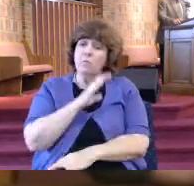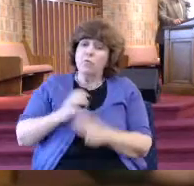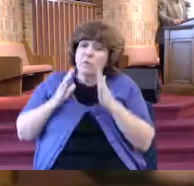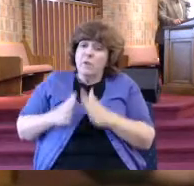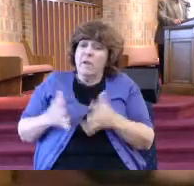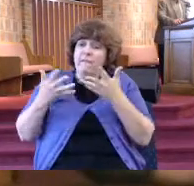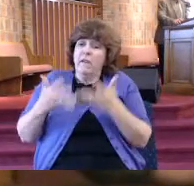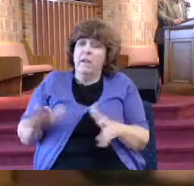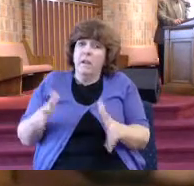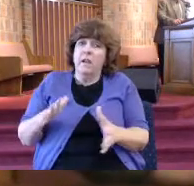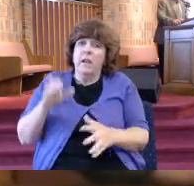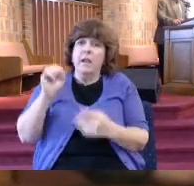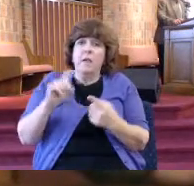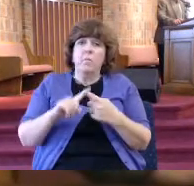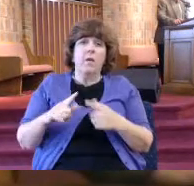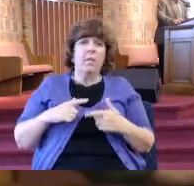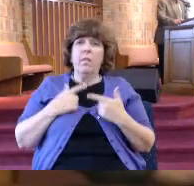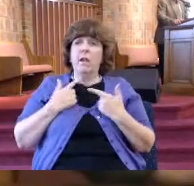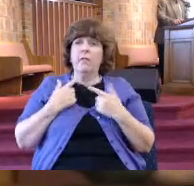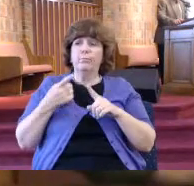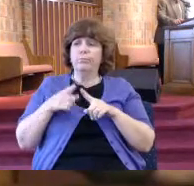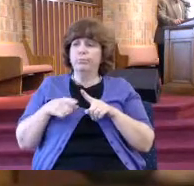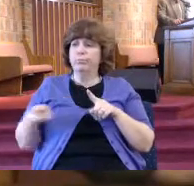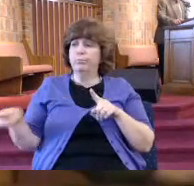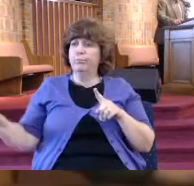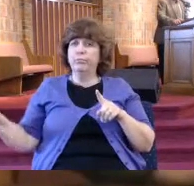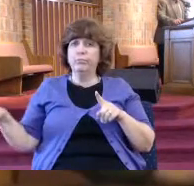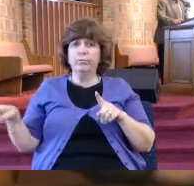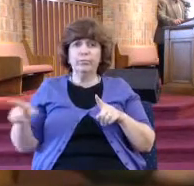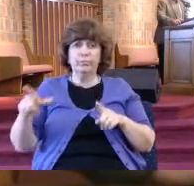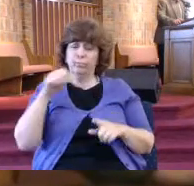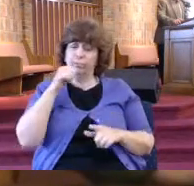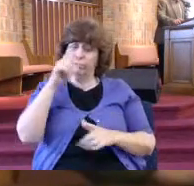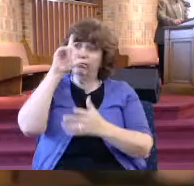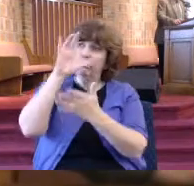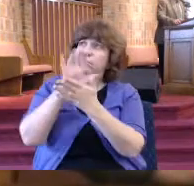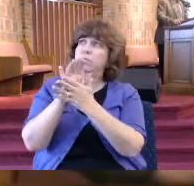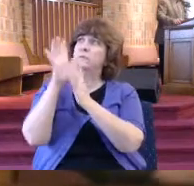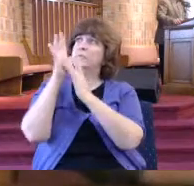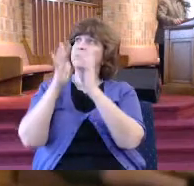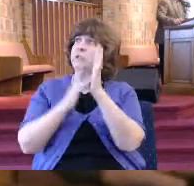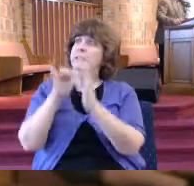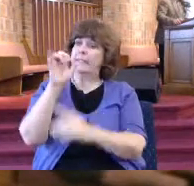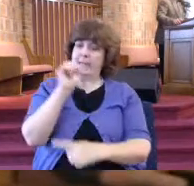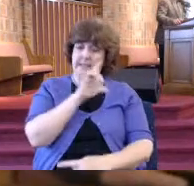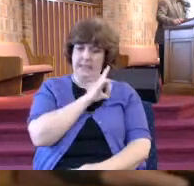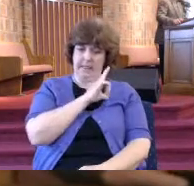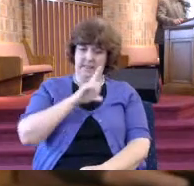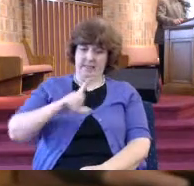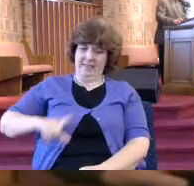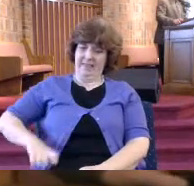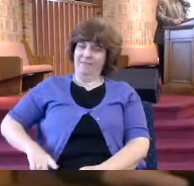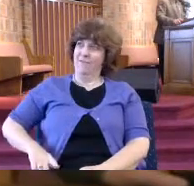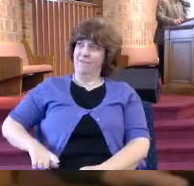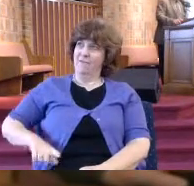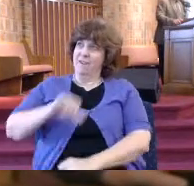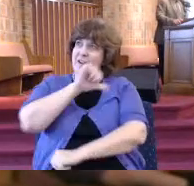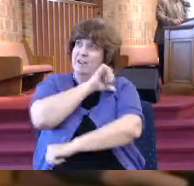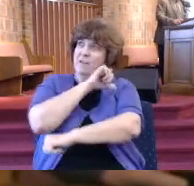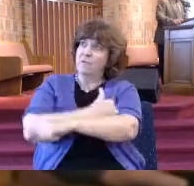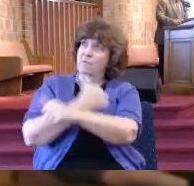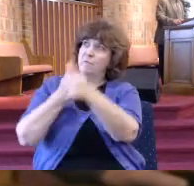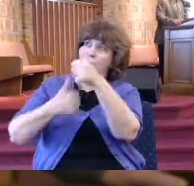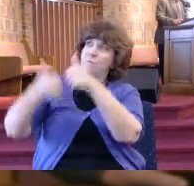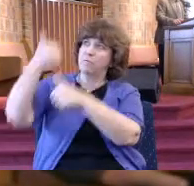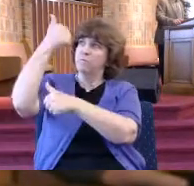not living with that confession that you believe Jesus is the Lord of your life and that Jesus is the authority that you